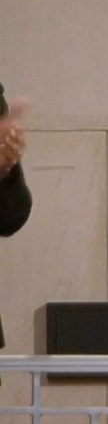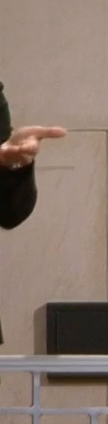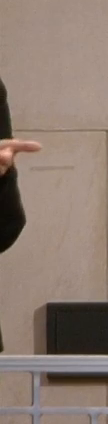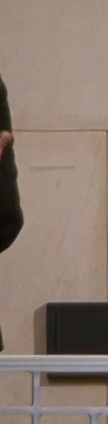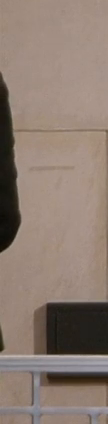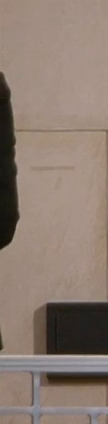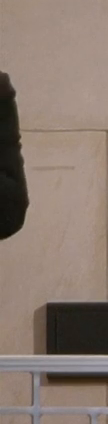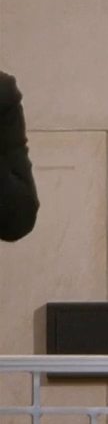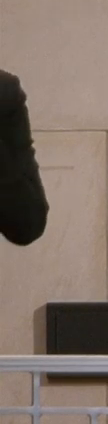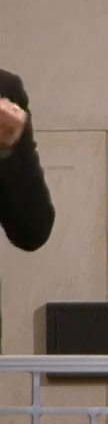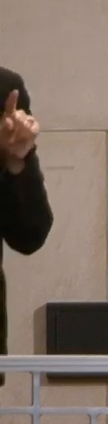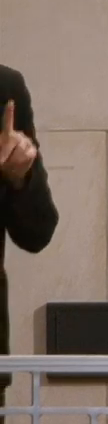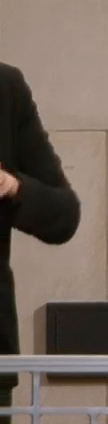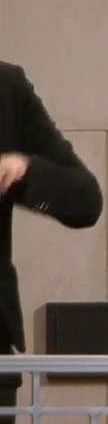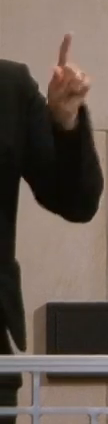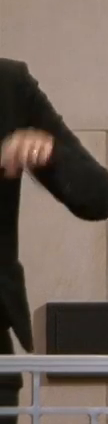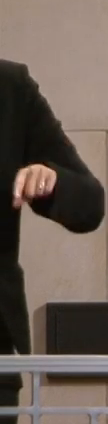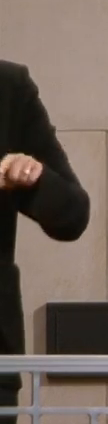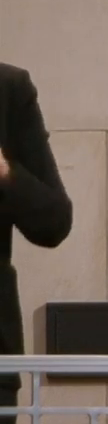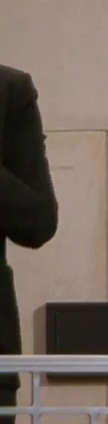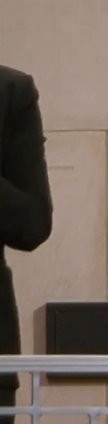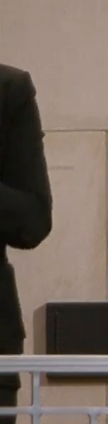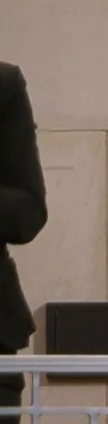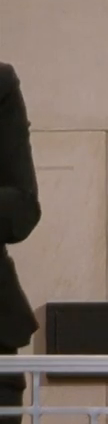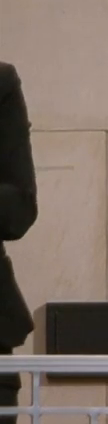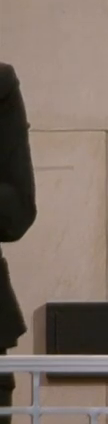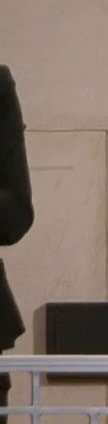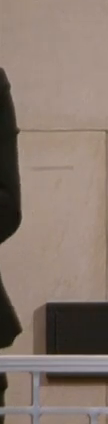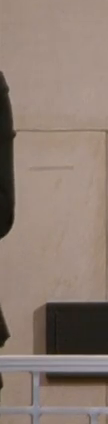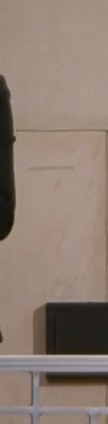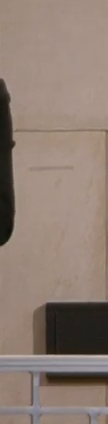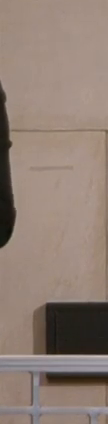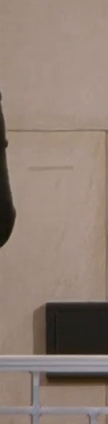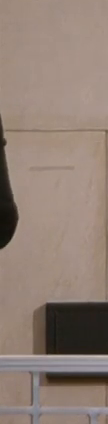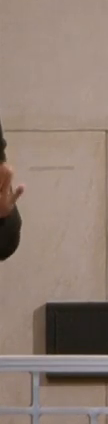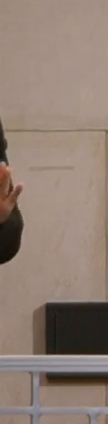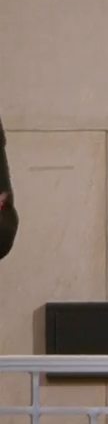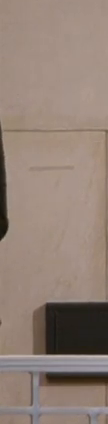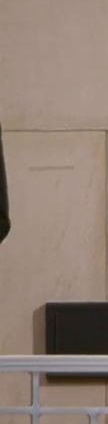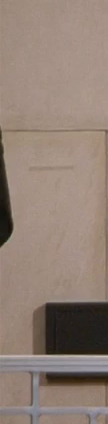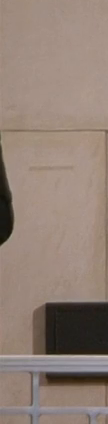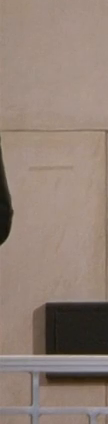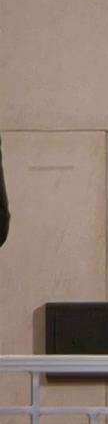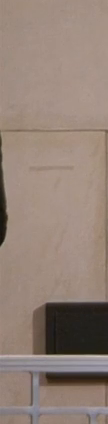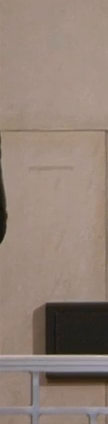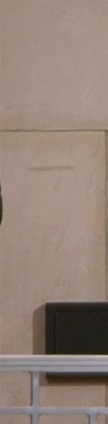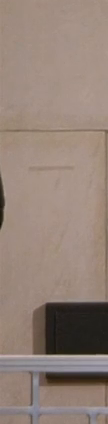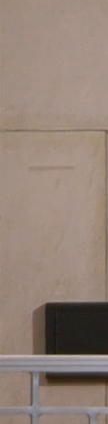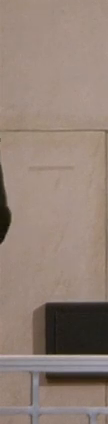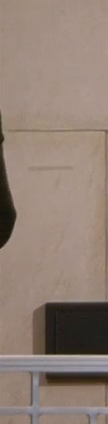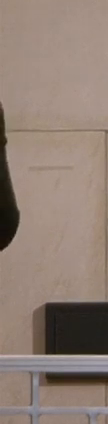various special observance programs and other affirmative employment activities that our office sponsors throughout the year.